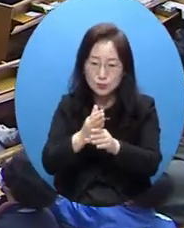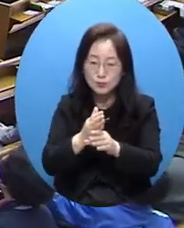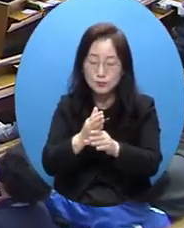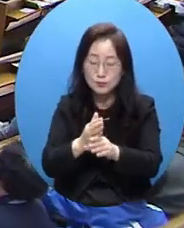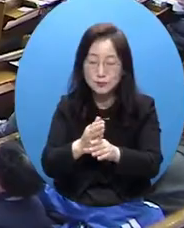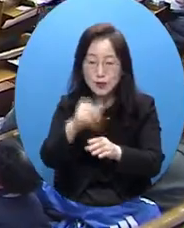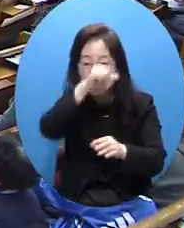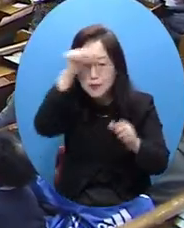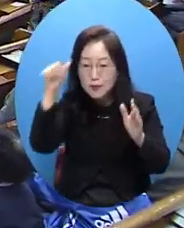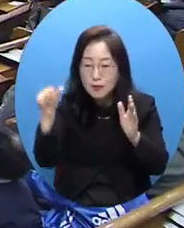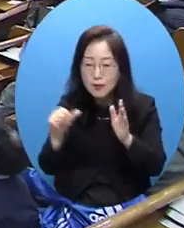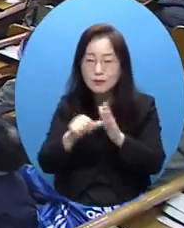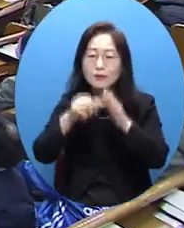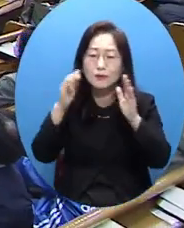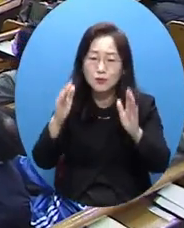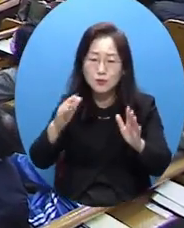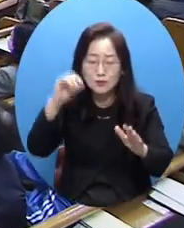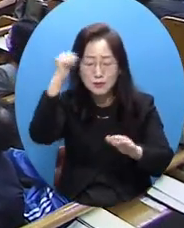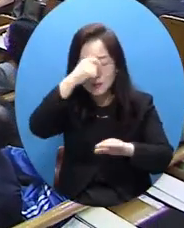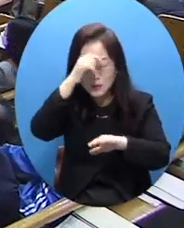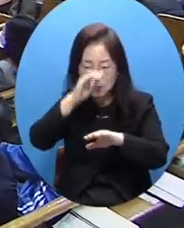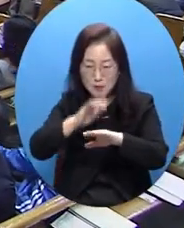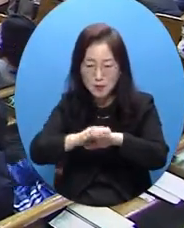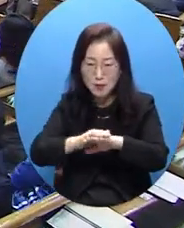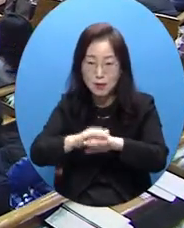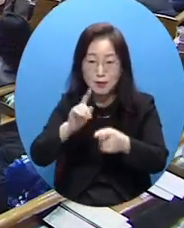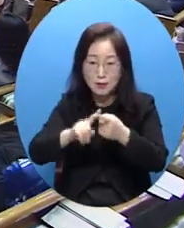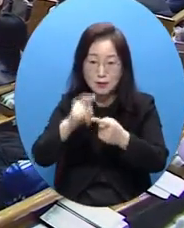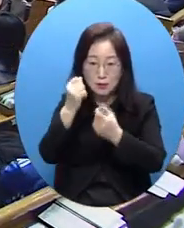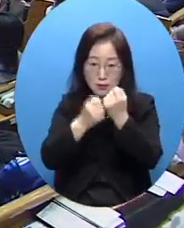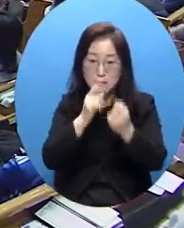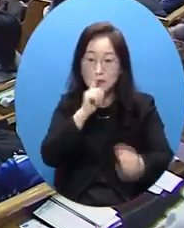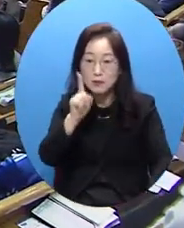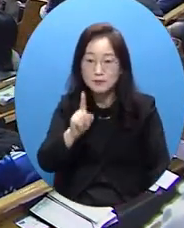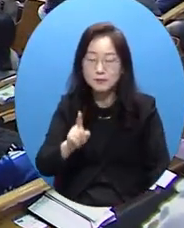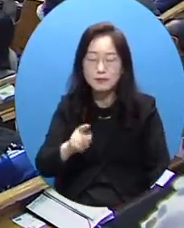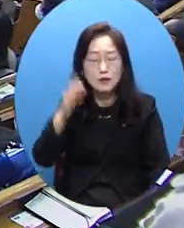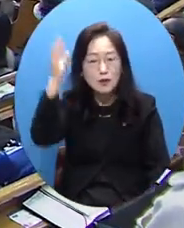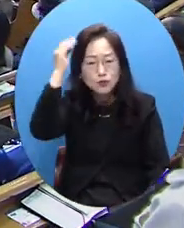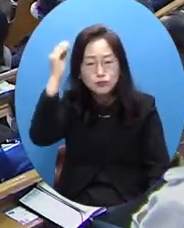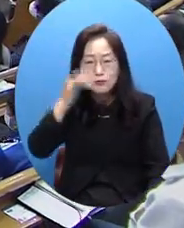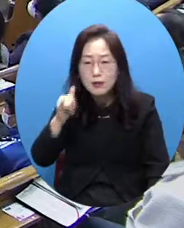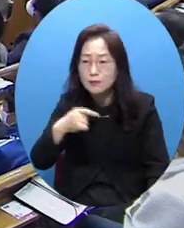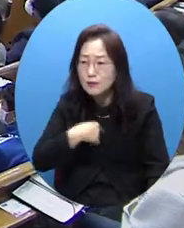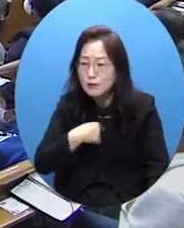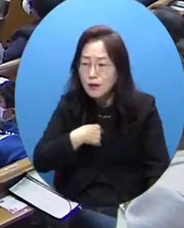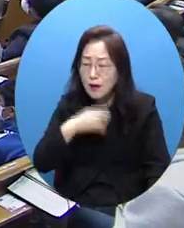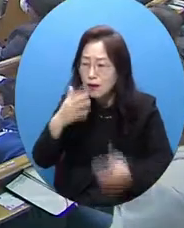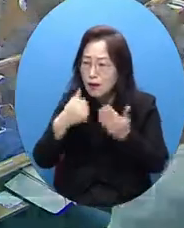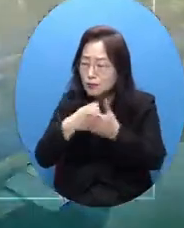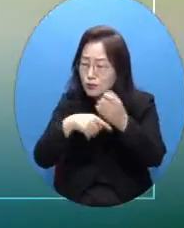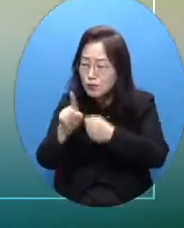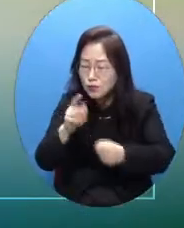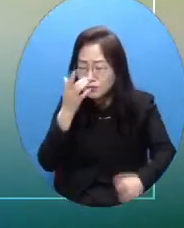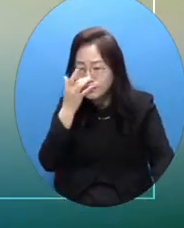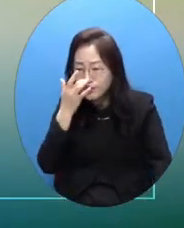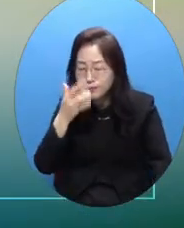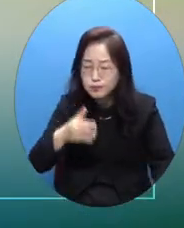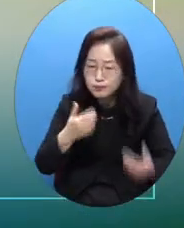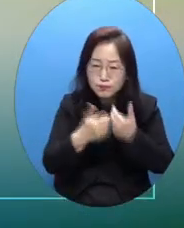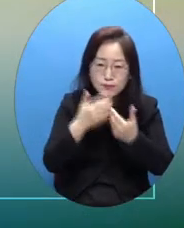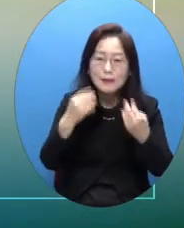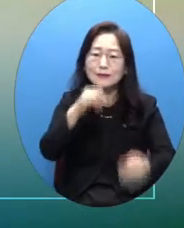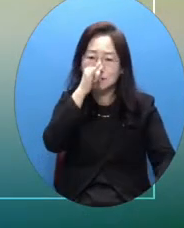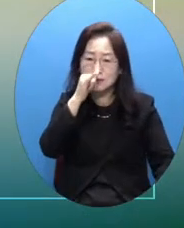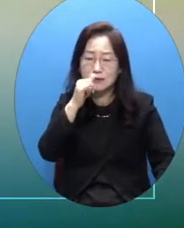the vice president of Congo University he contributed greatly to the development of arming industry in Korea he